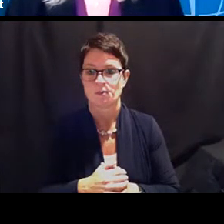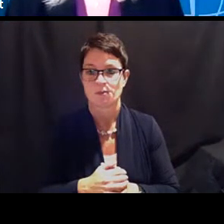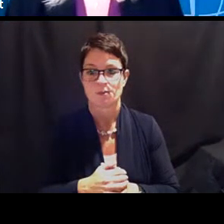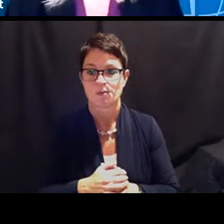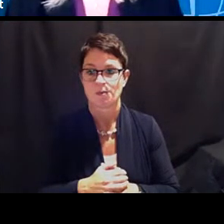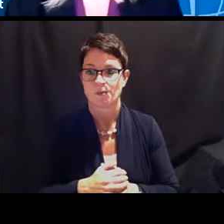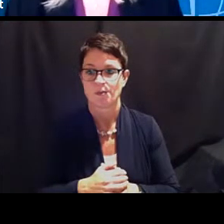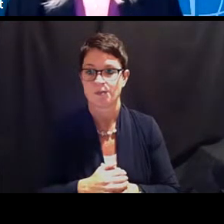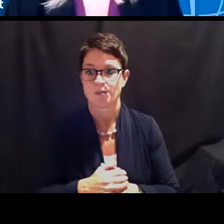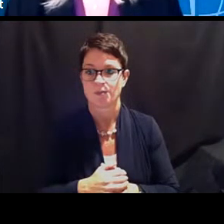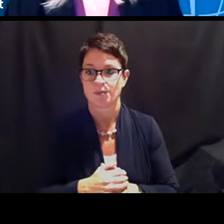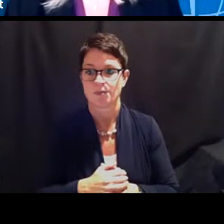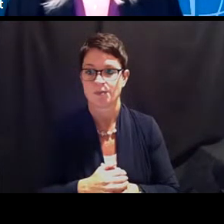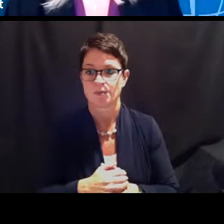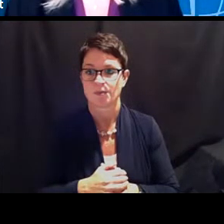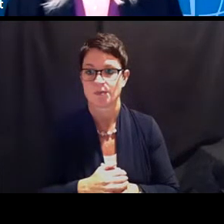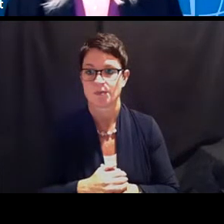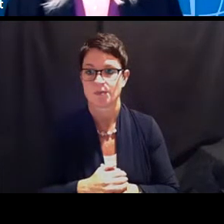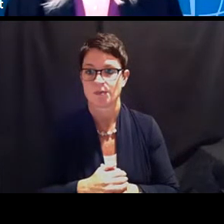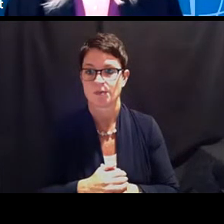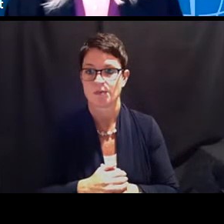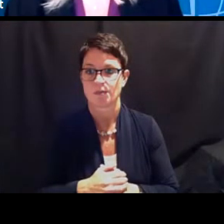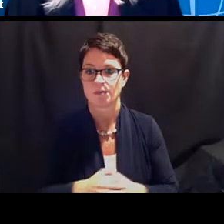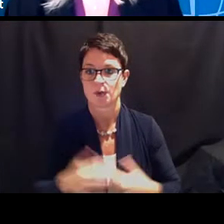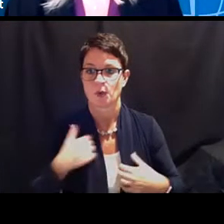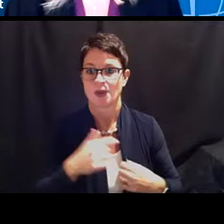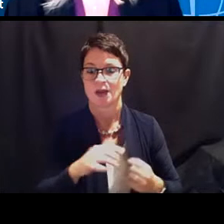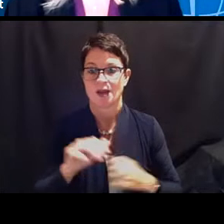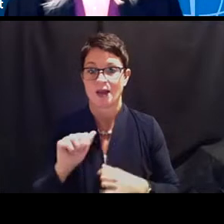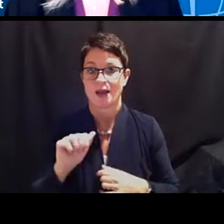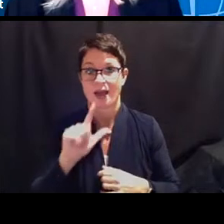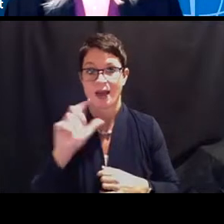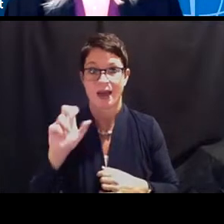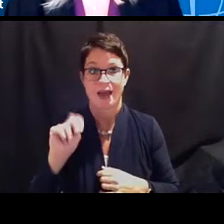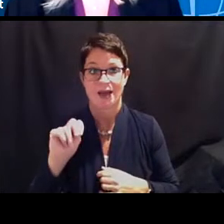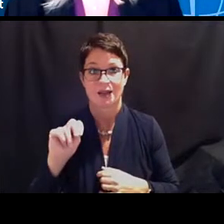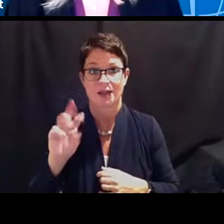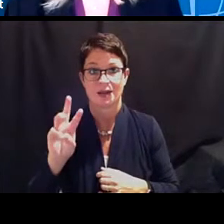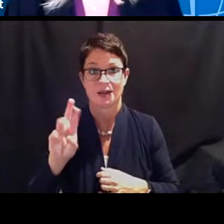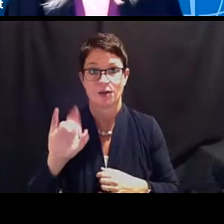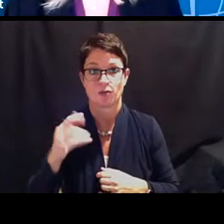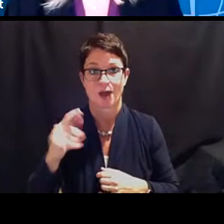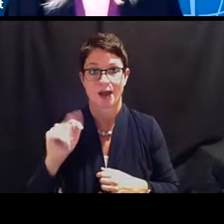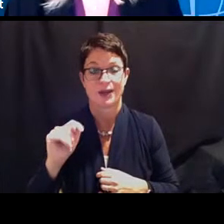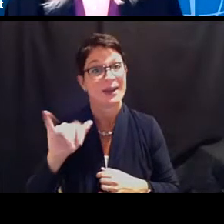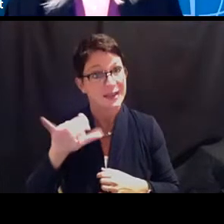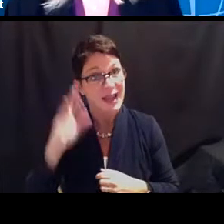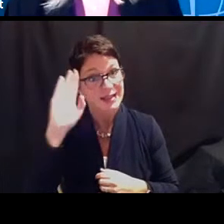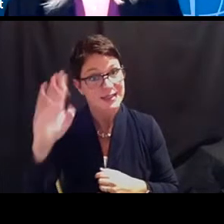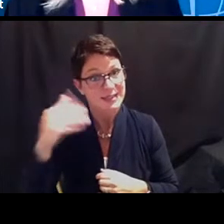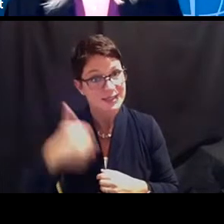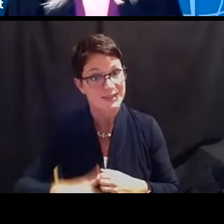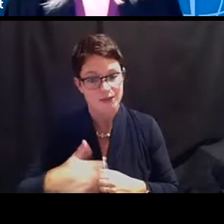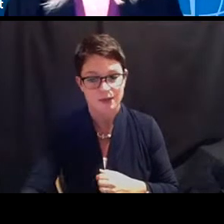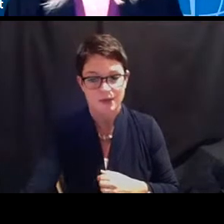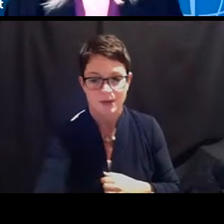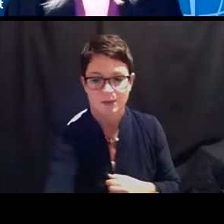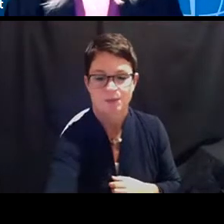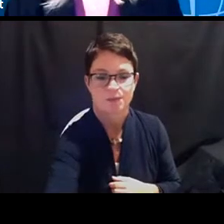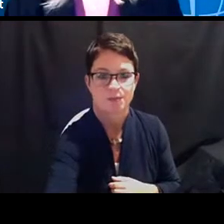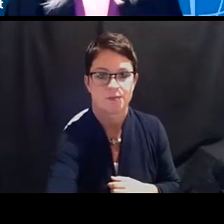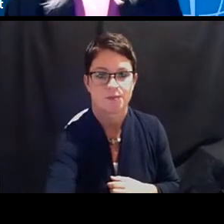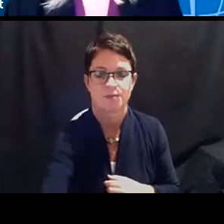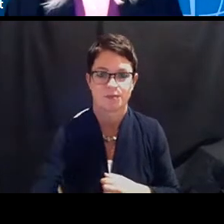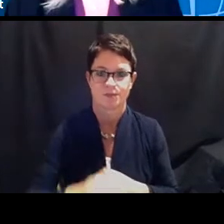We have Alan Wright coming up. Well, is this Alan Wright? Yes, it is. You're the next